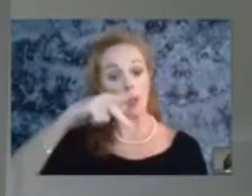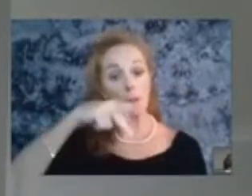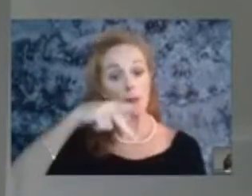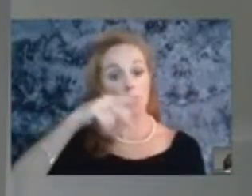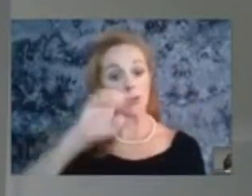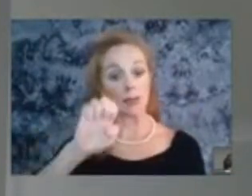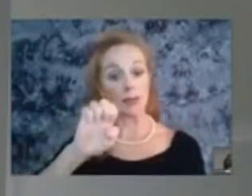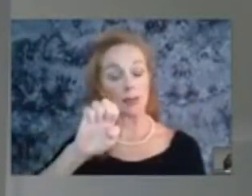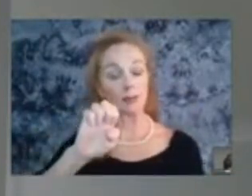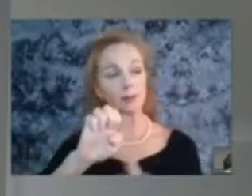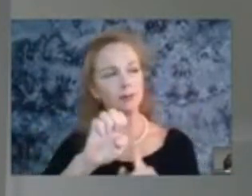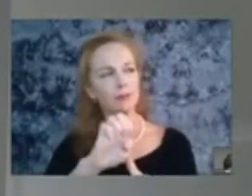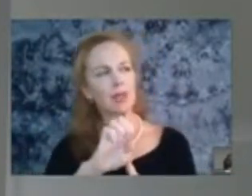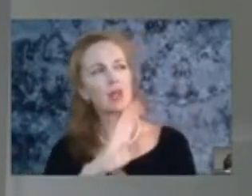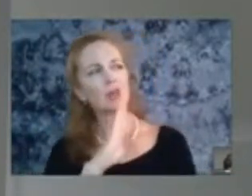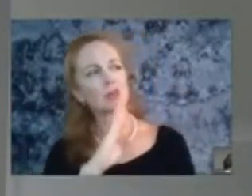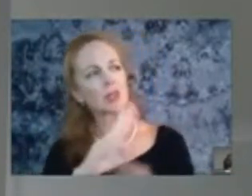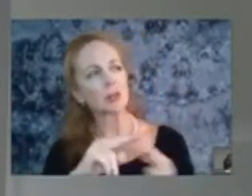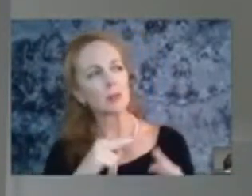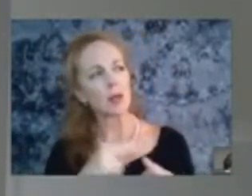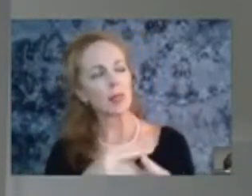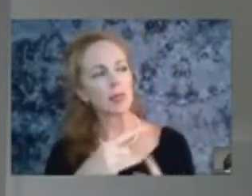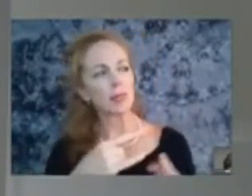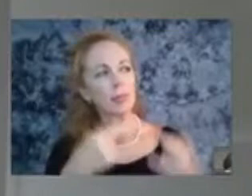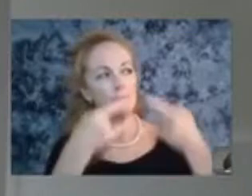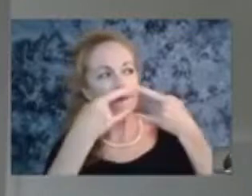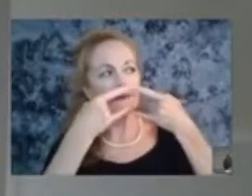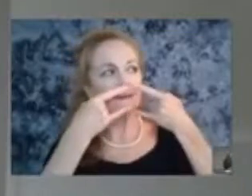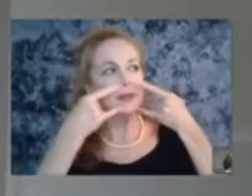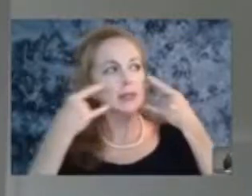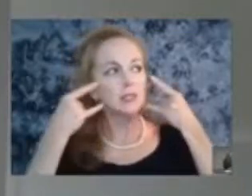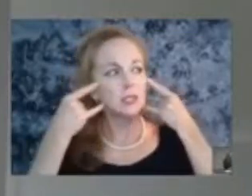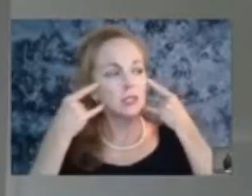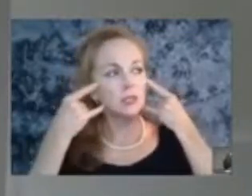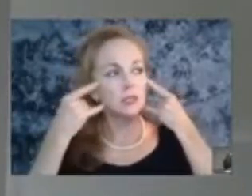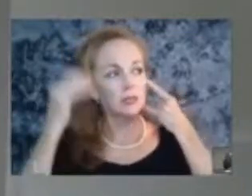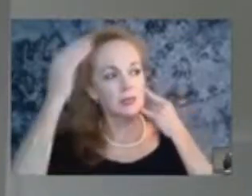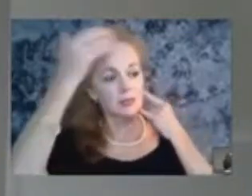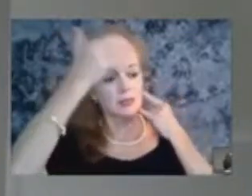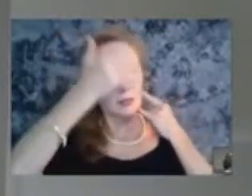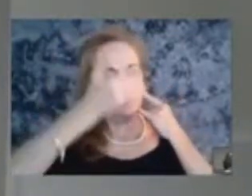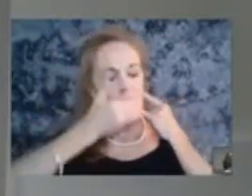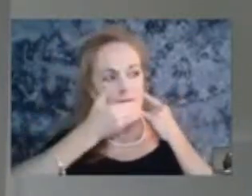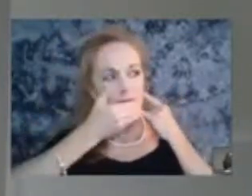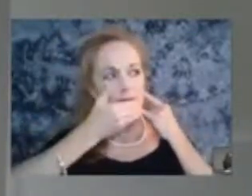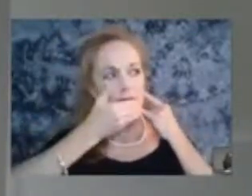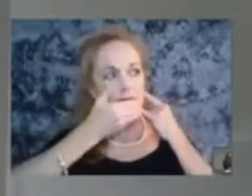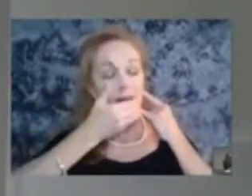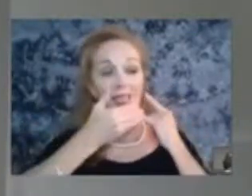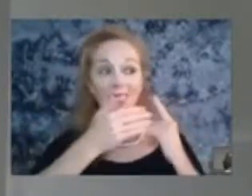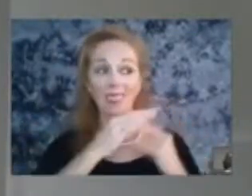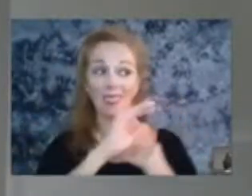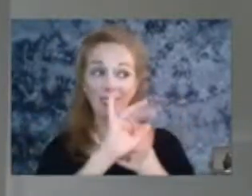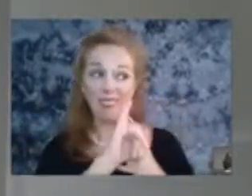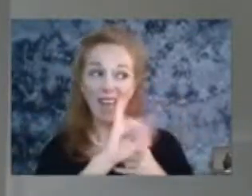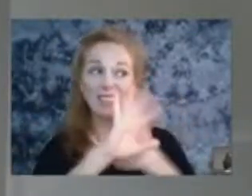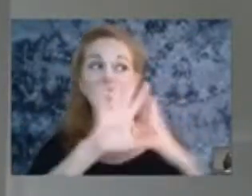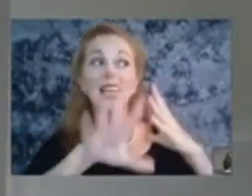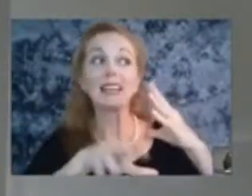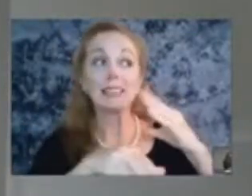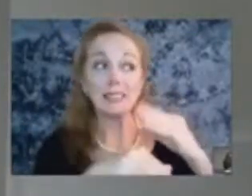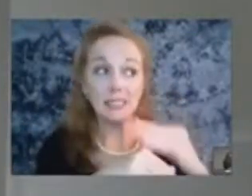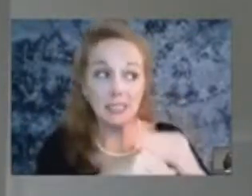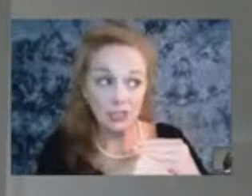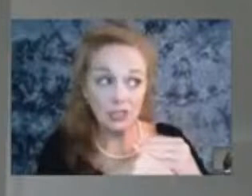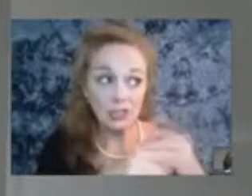we've ordered one per school-based staff. That is in addition to wearing the mask. That does not absolutely substitute.